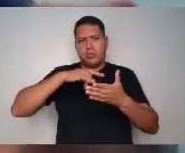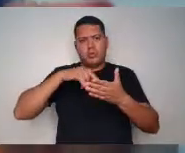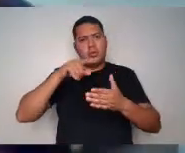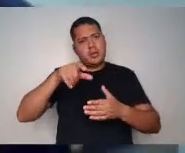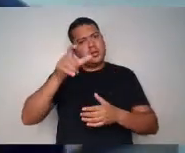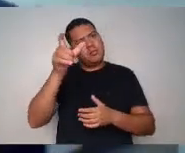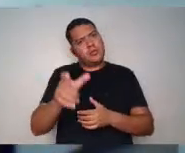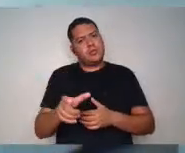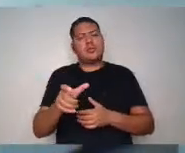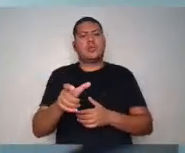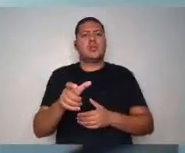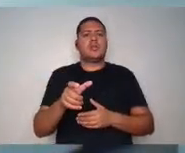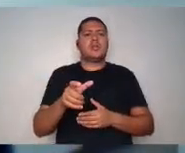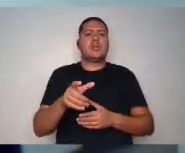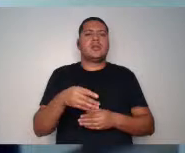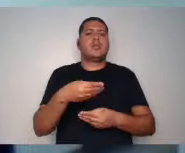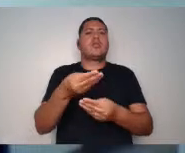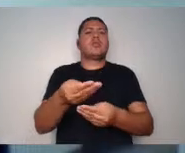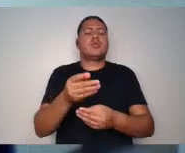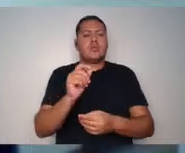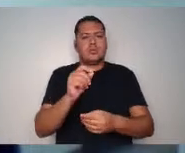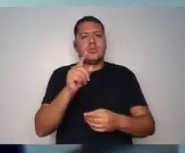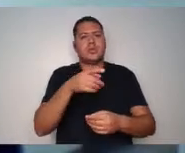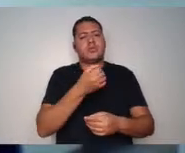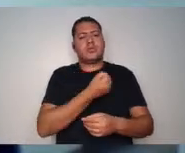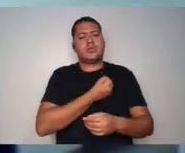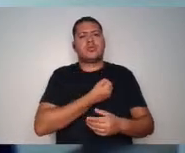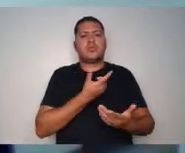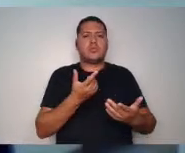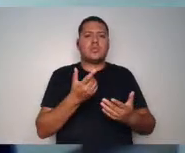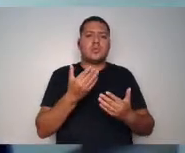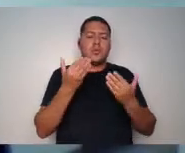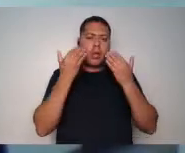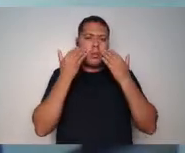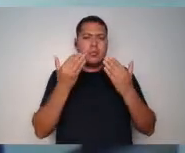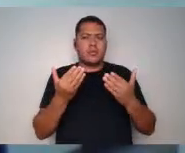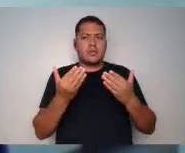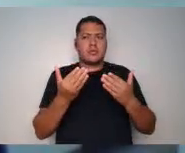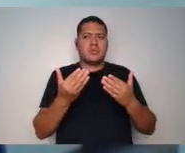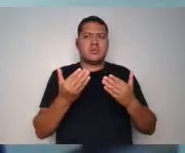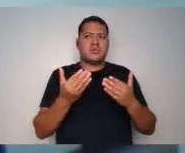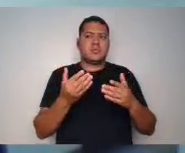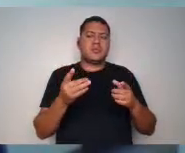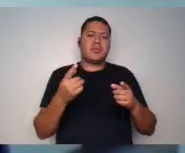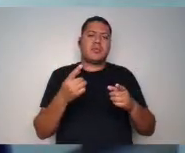They don't have the right that the person that gave birth to this algorithm